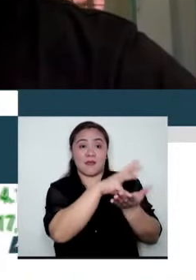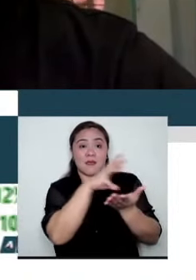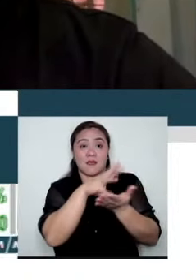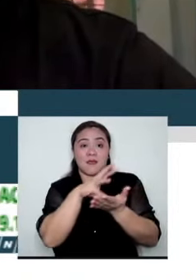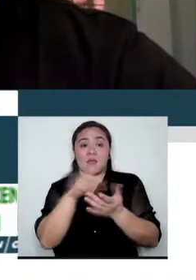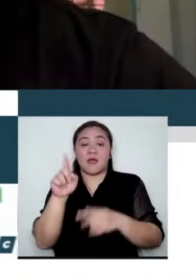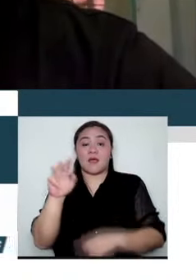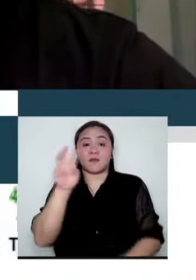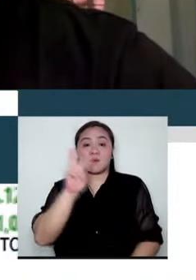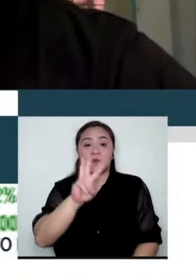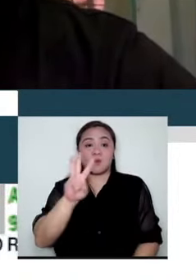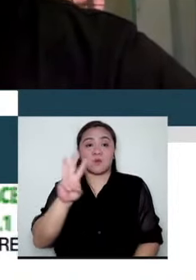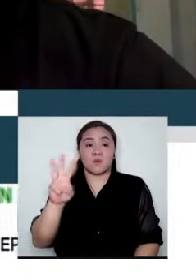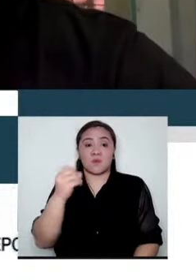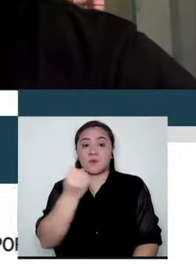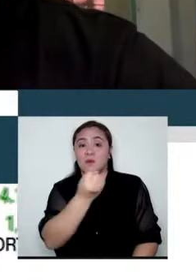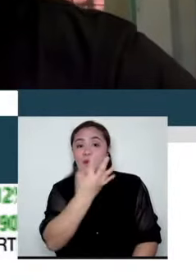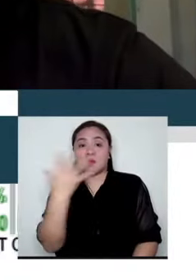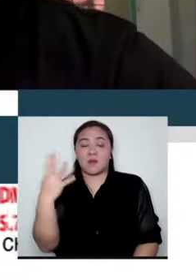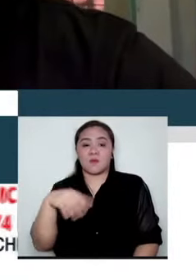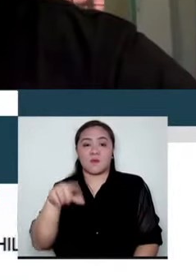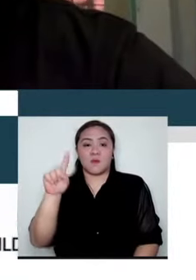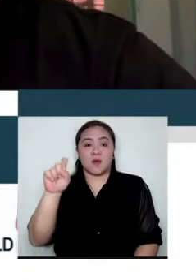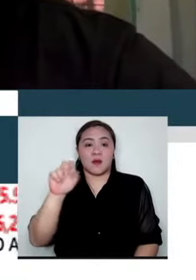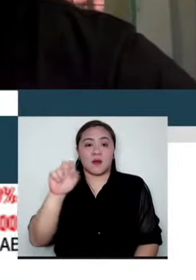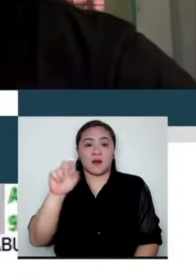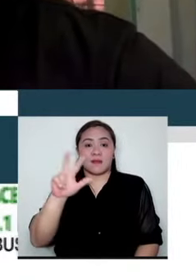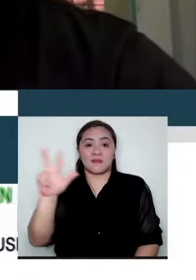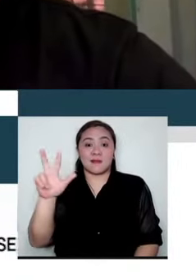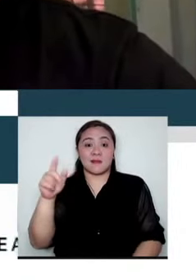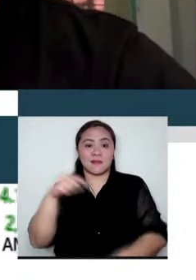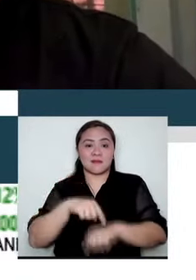attacked 133 times by hackers.